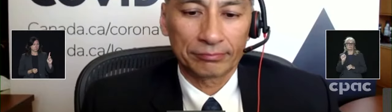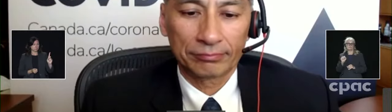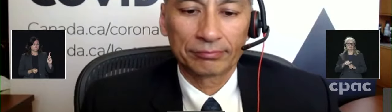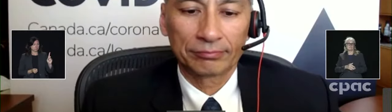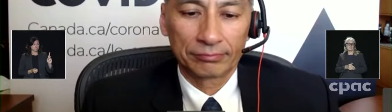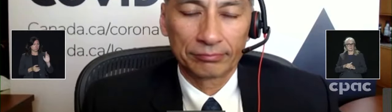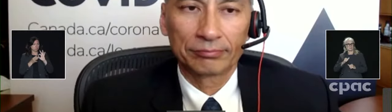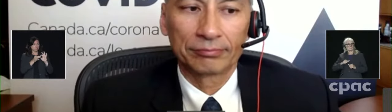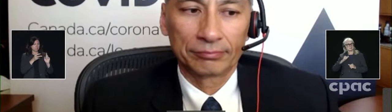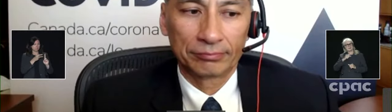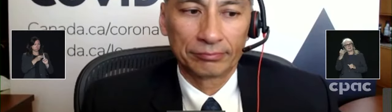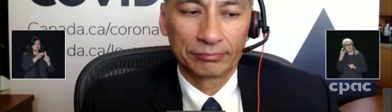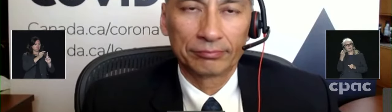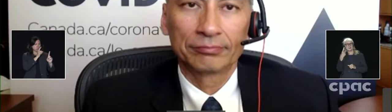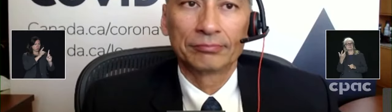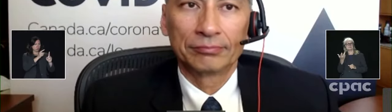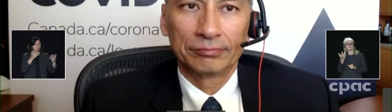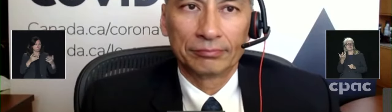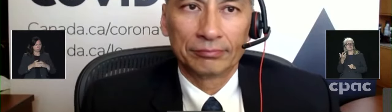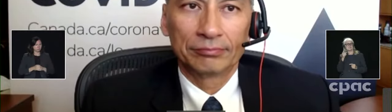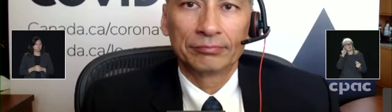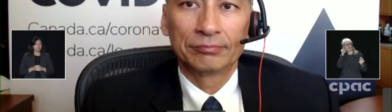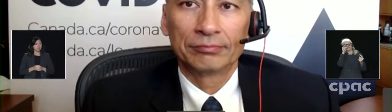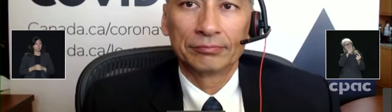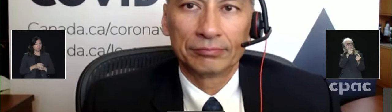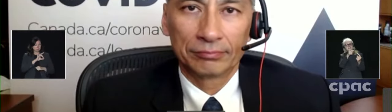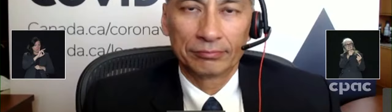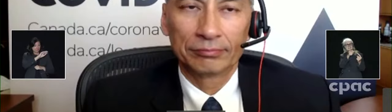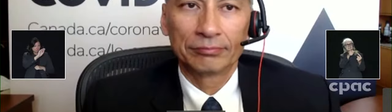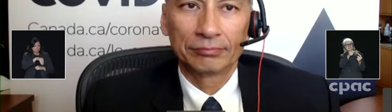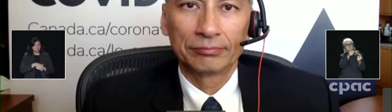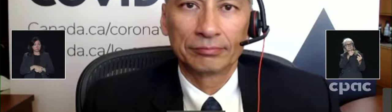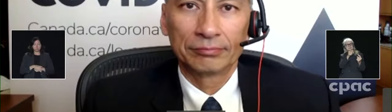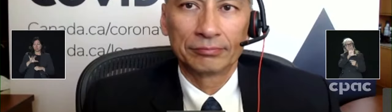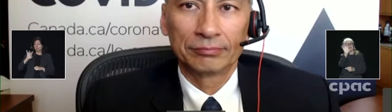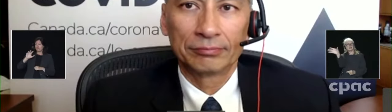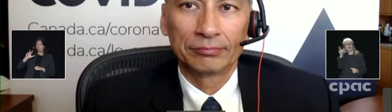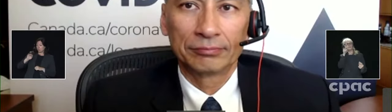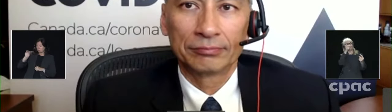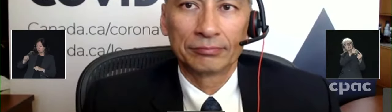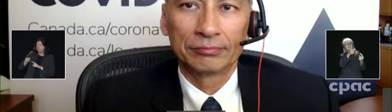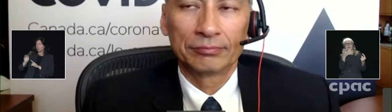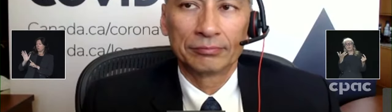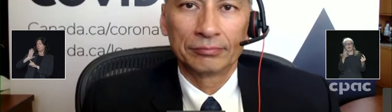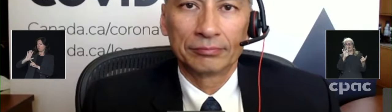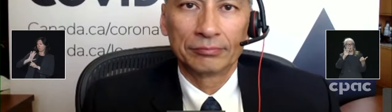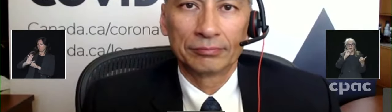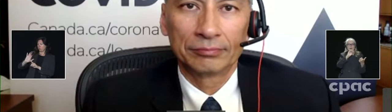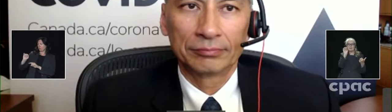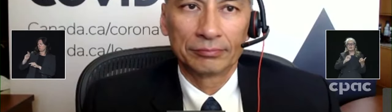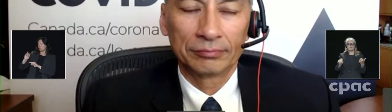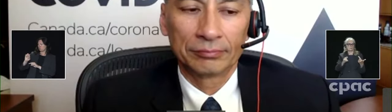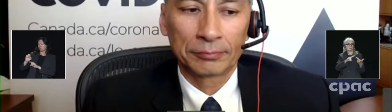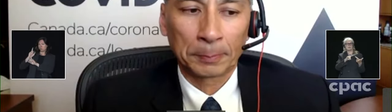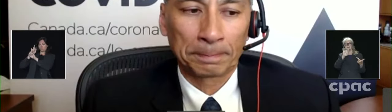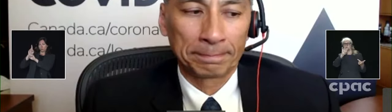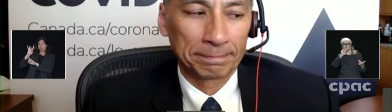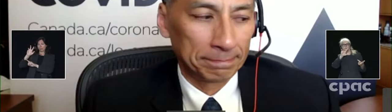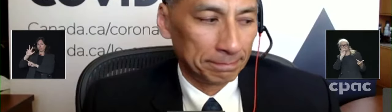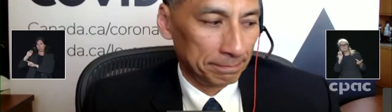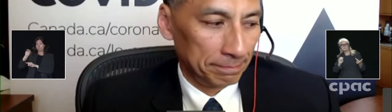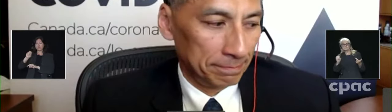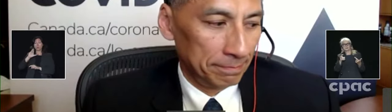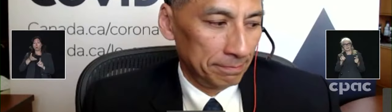with vaccinations. Is the target 80%? Is it 83%, which is what it was said in June, or is it